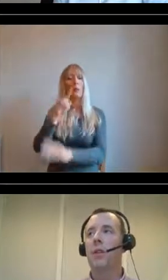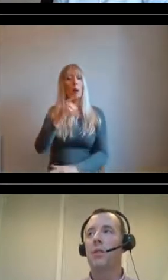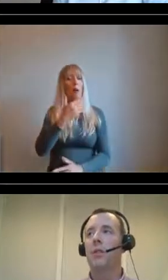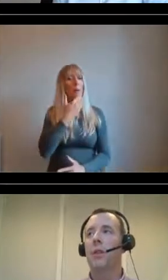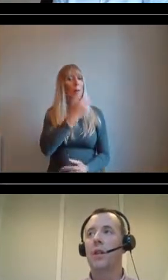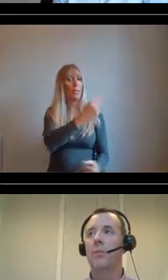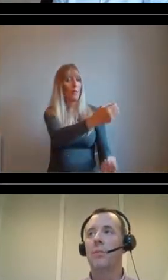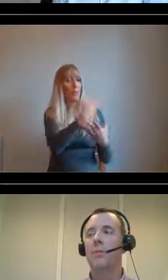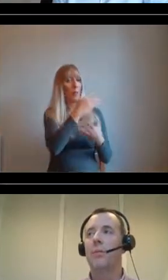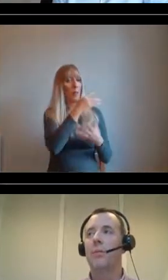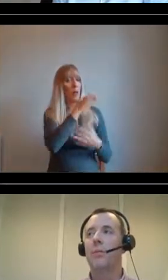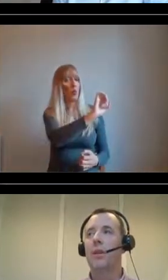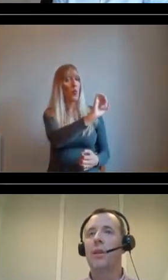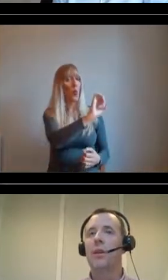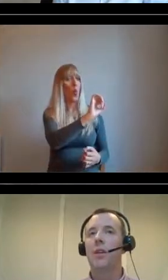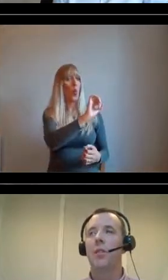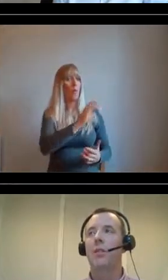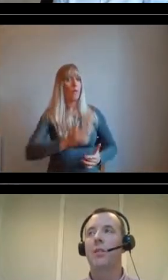your